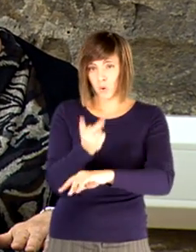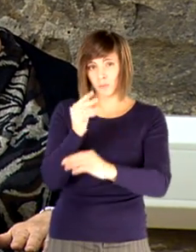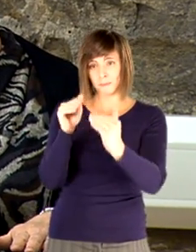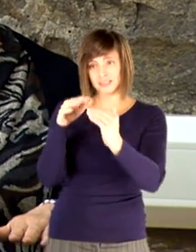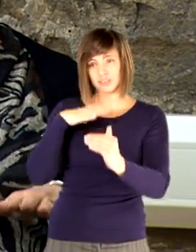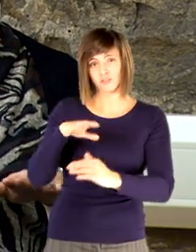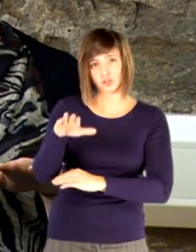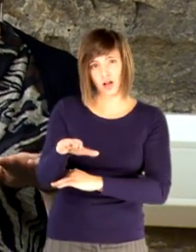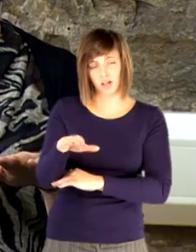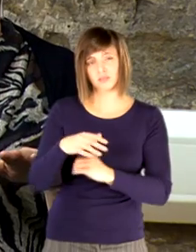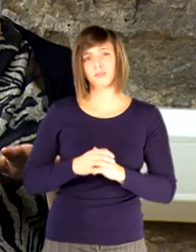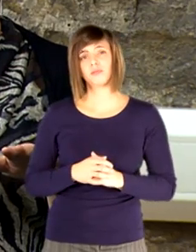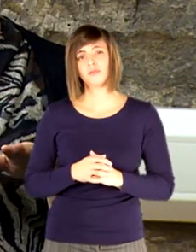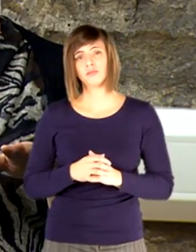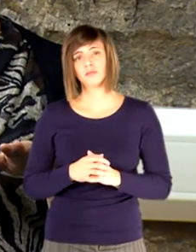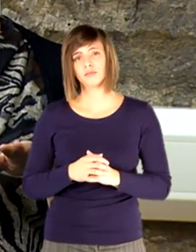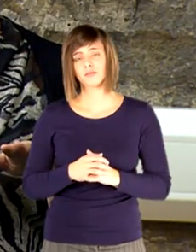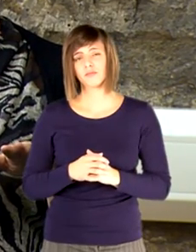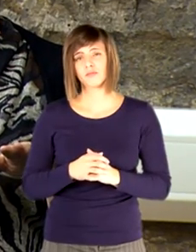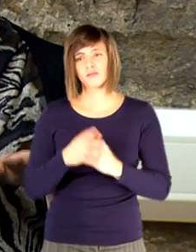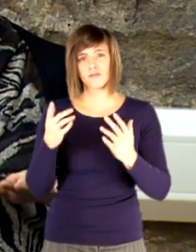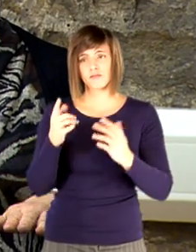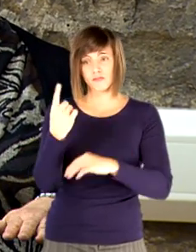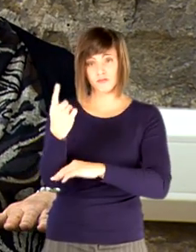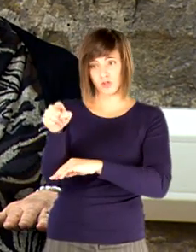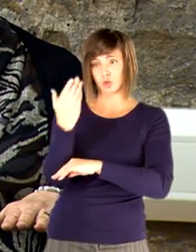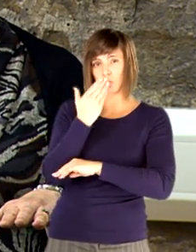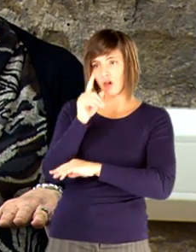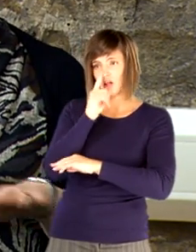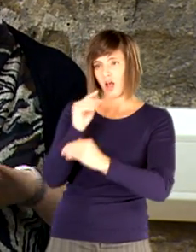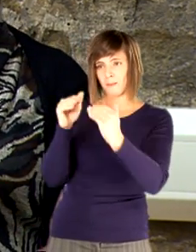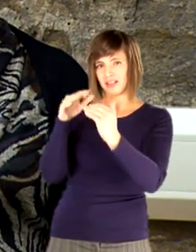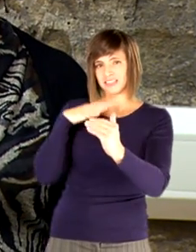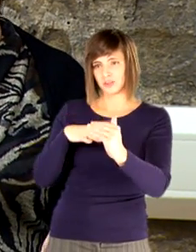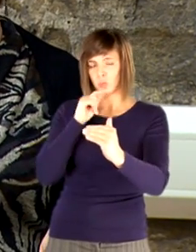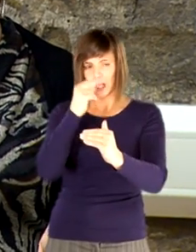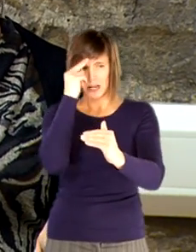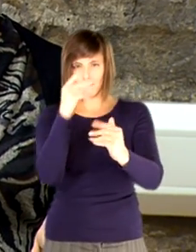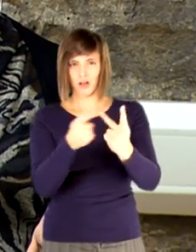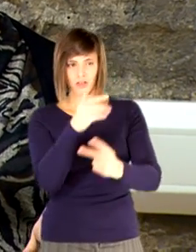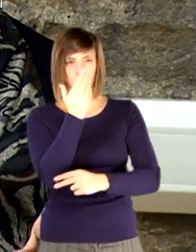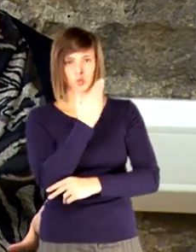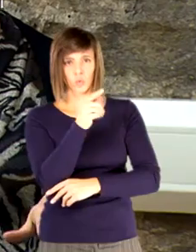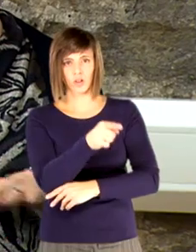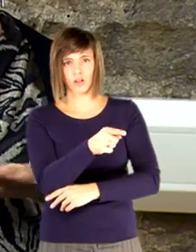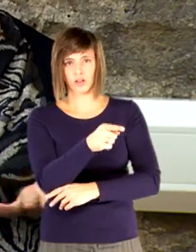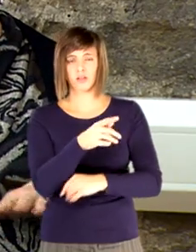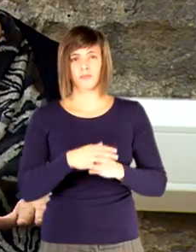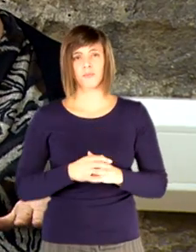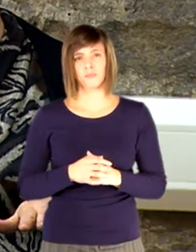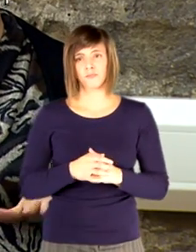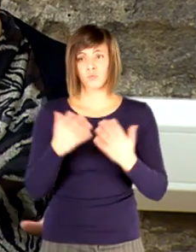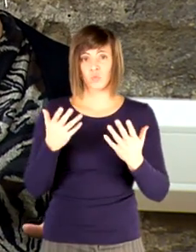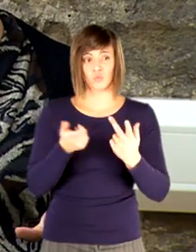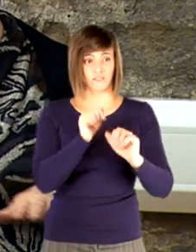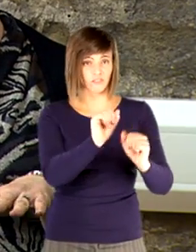needs? If one can't, then they'll name the other. Whichever way round that